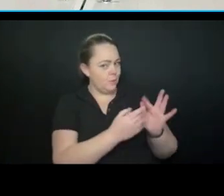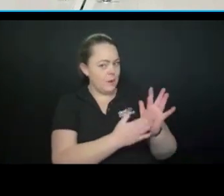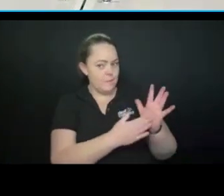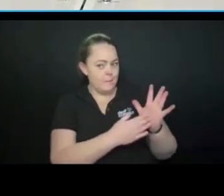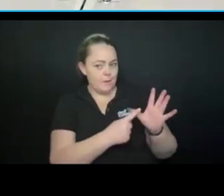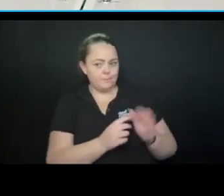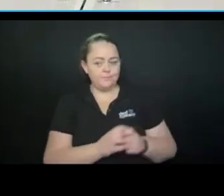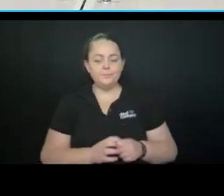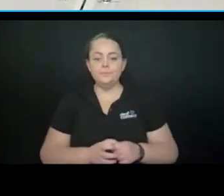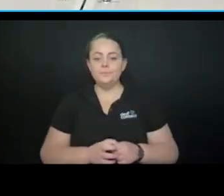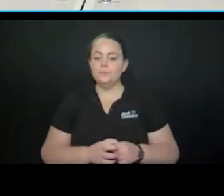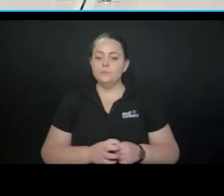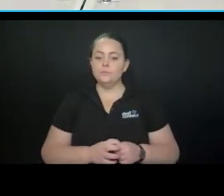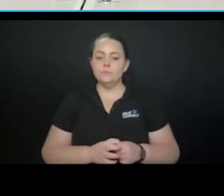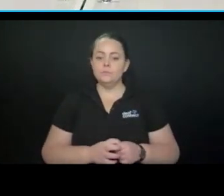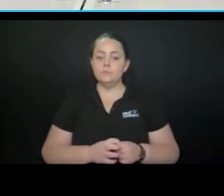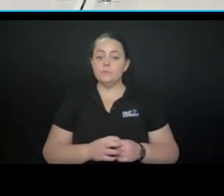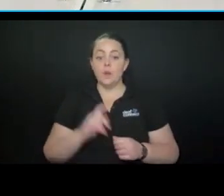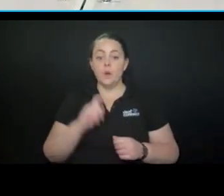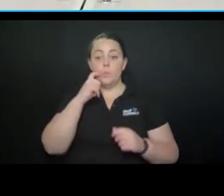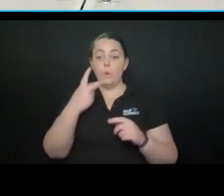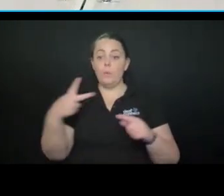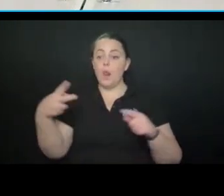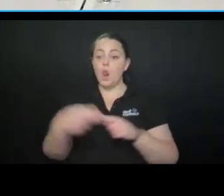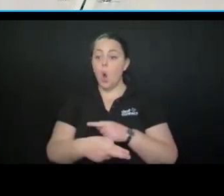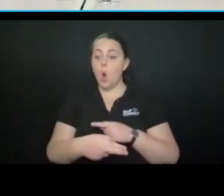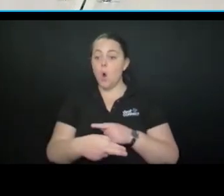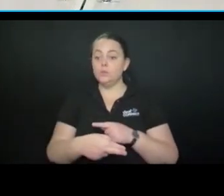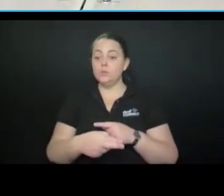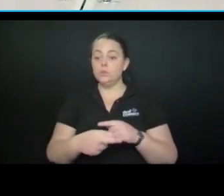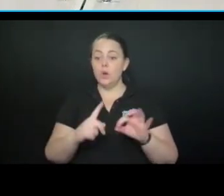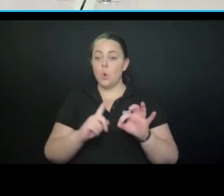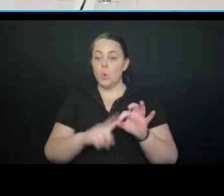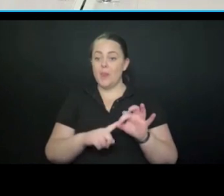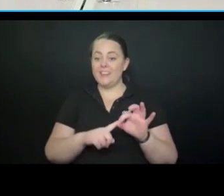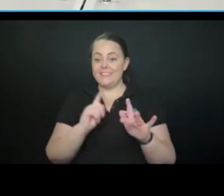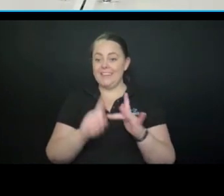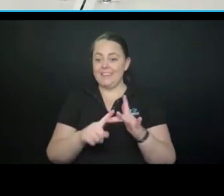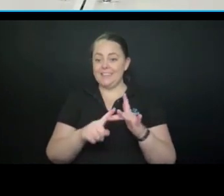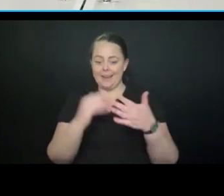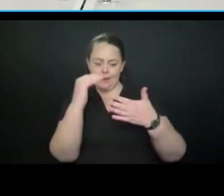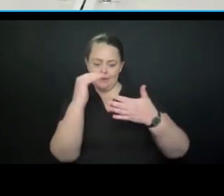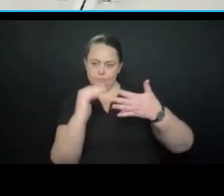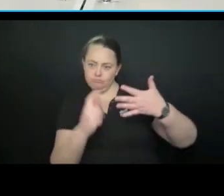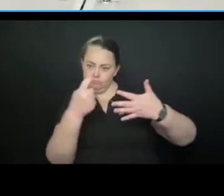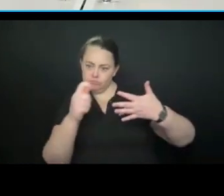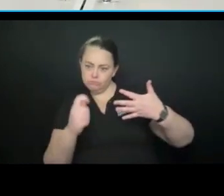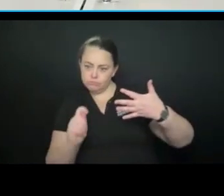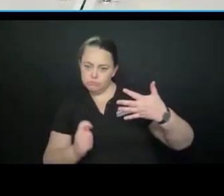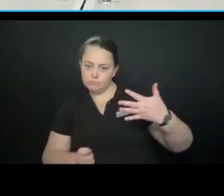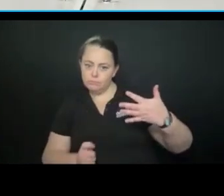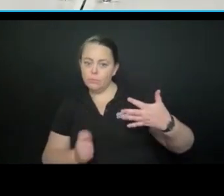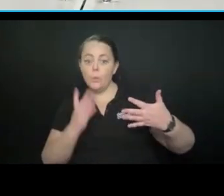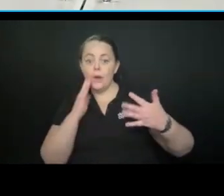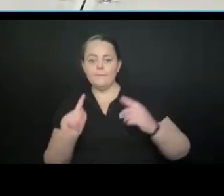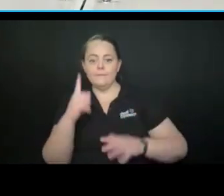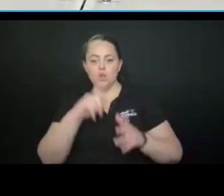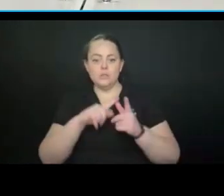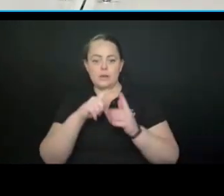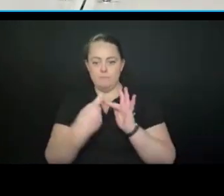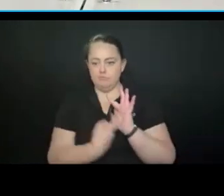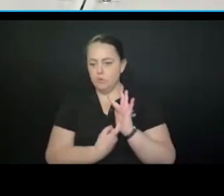quality indicators from the 1st of April. So the data submission will follow that same cadence that we follow now. So at the end of the